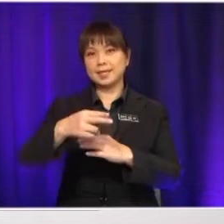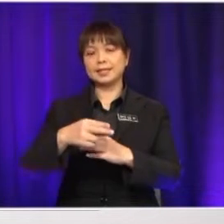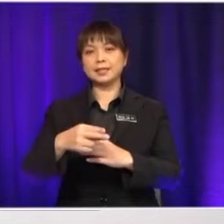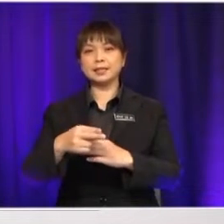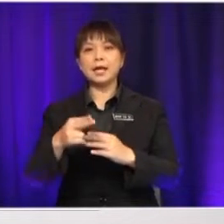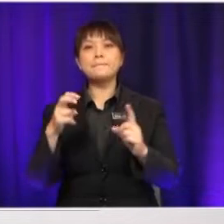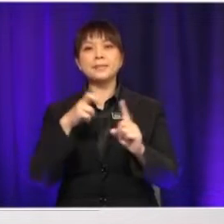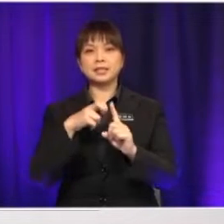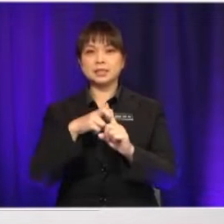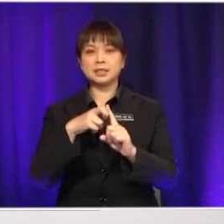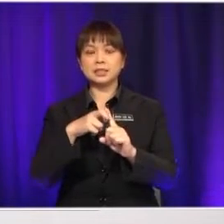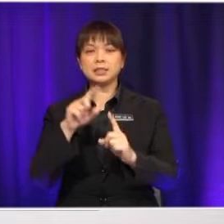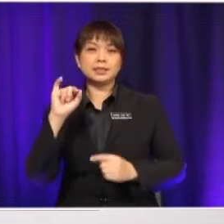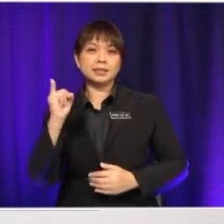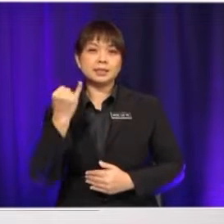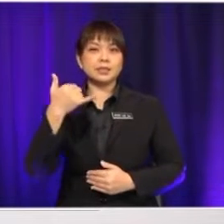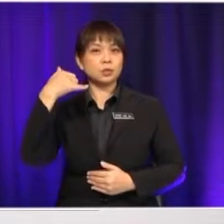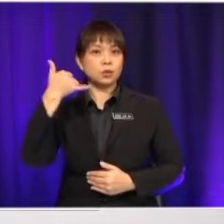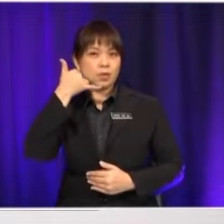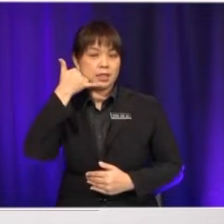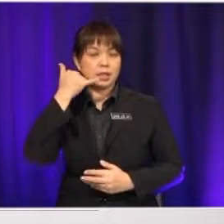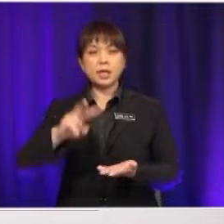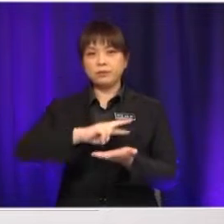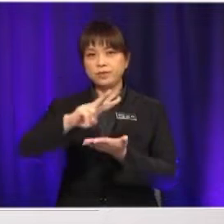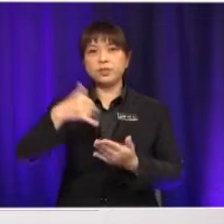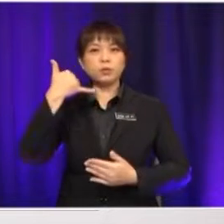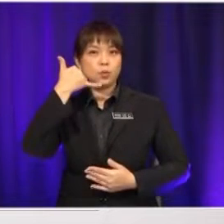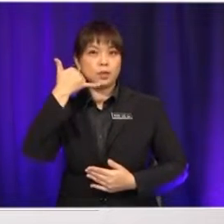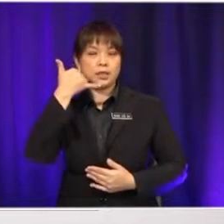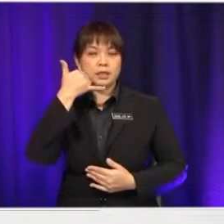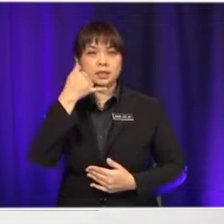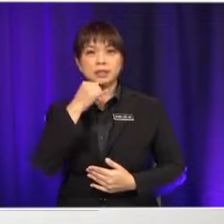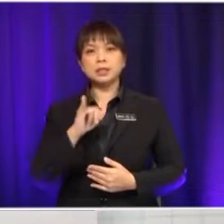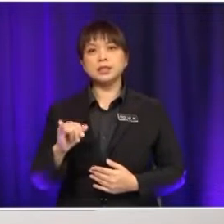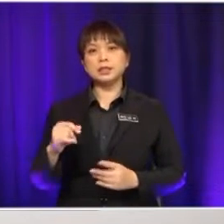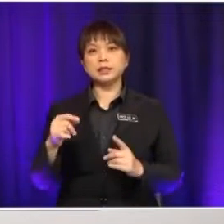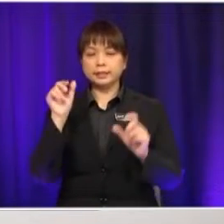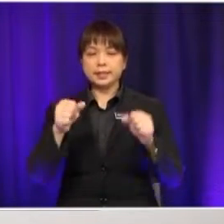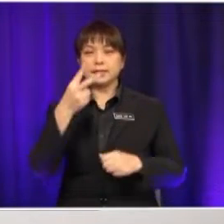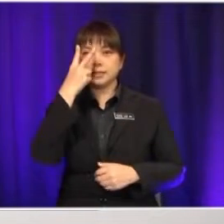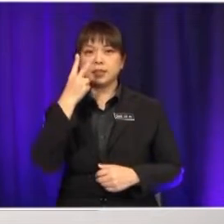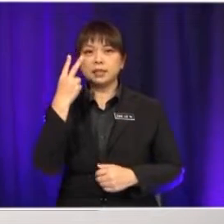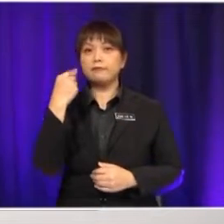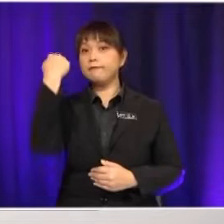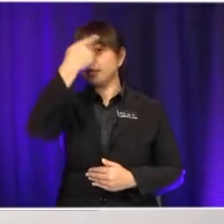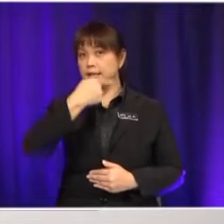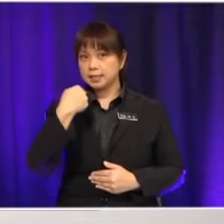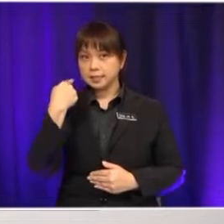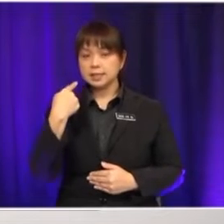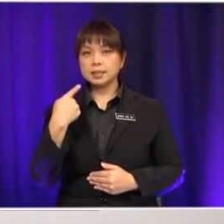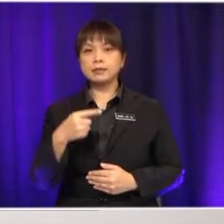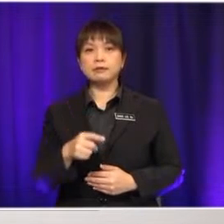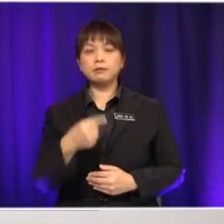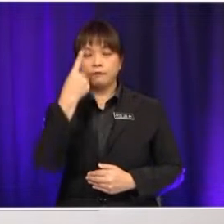video calling. This because by video calling, I can see that person who I haven't seen in a long time. Besides, I can observe